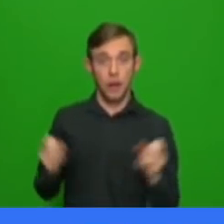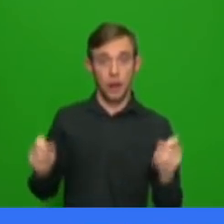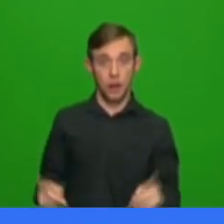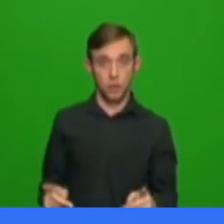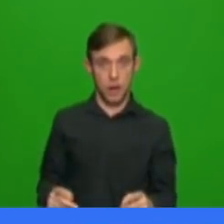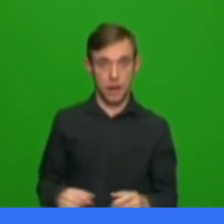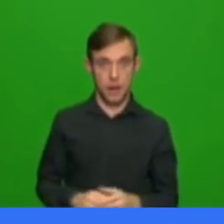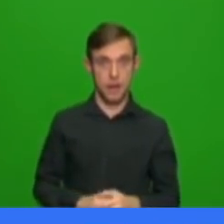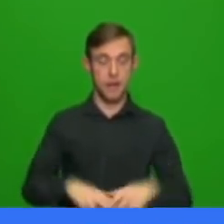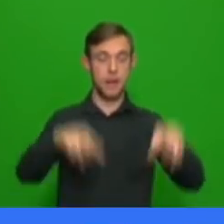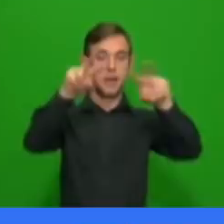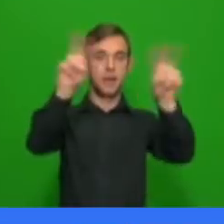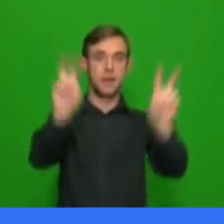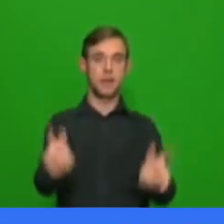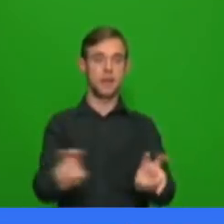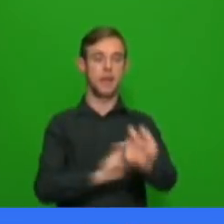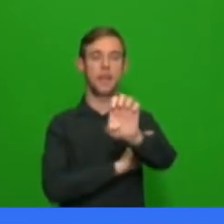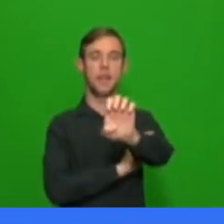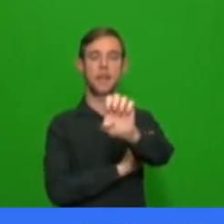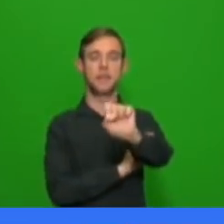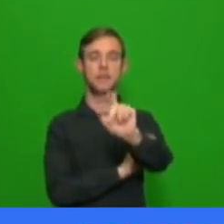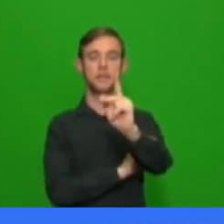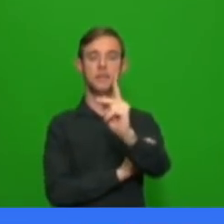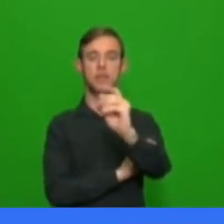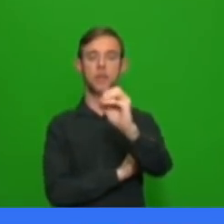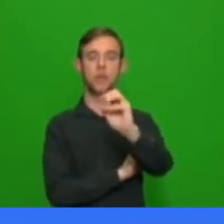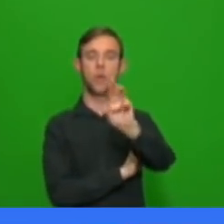Impact of Eskom Lucanyo. We have